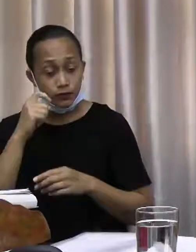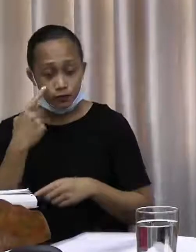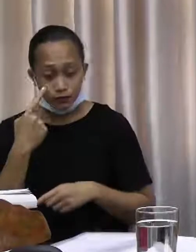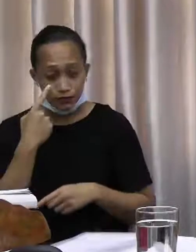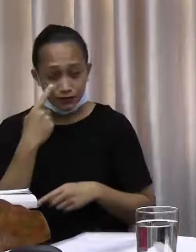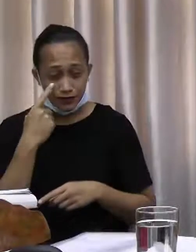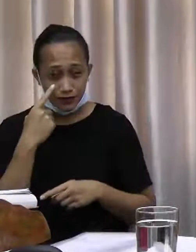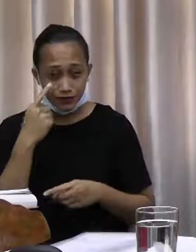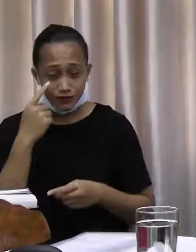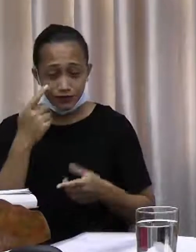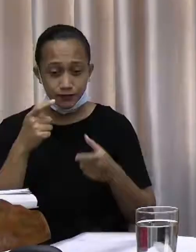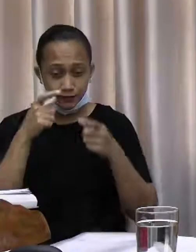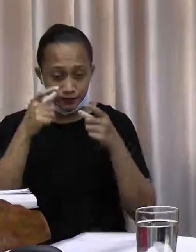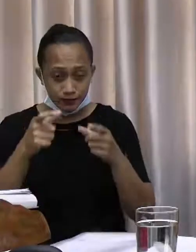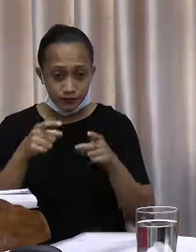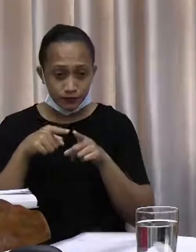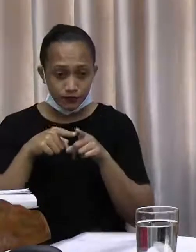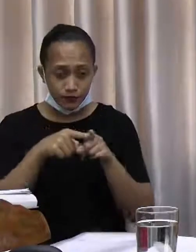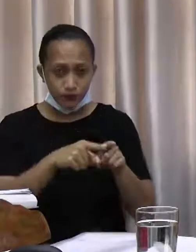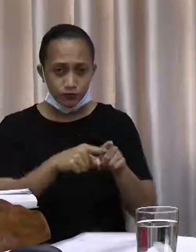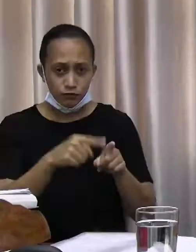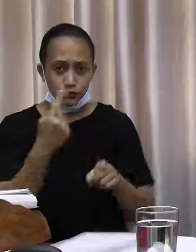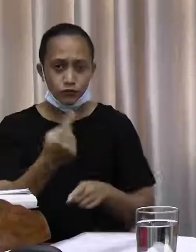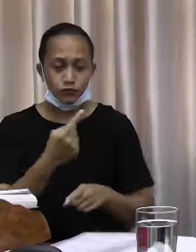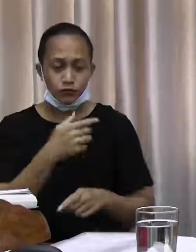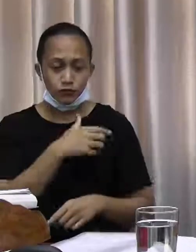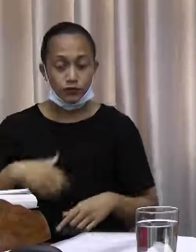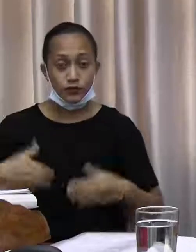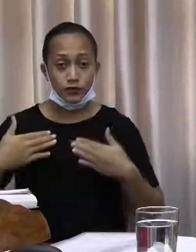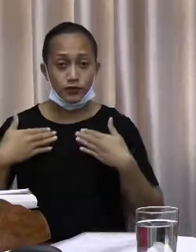ngā luenga o le soifua maaloloina.